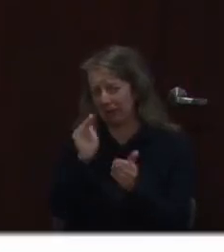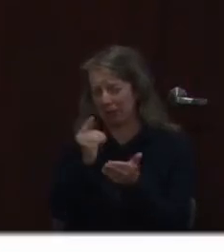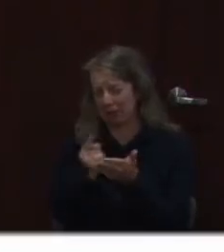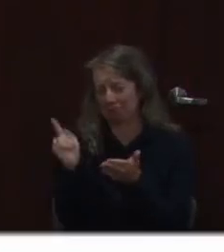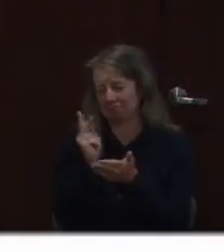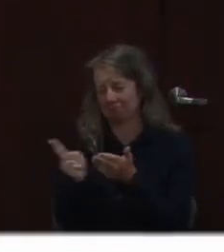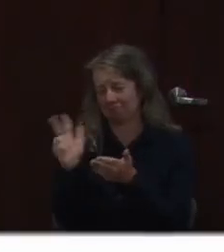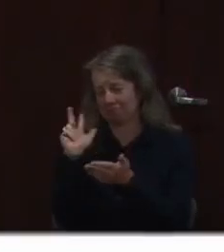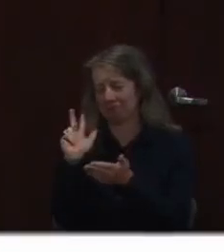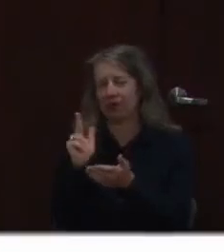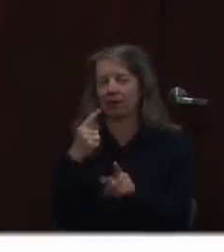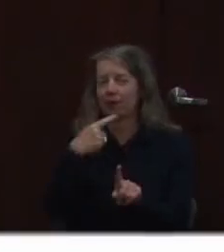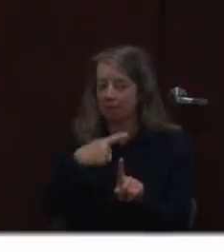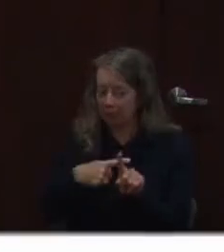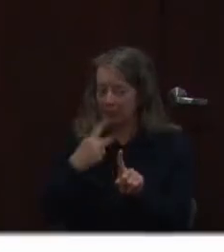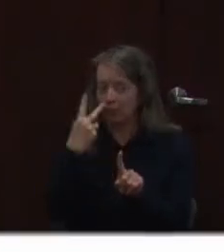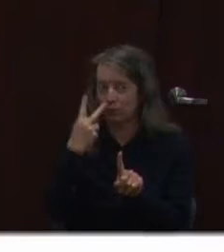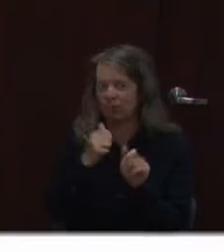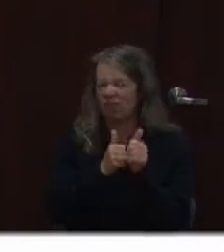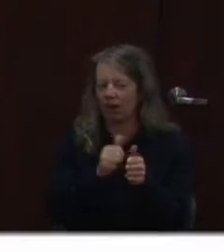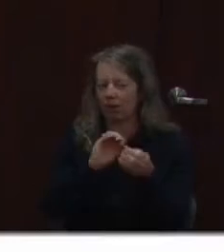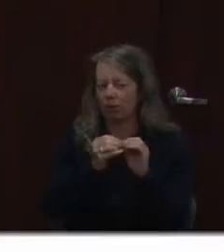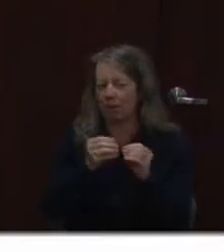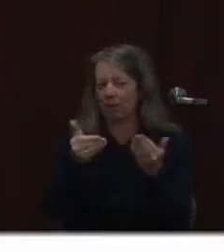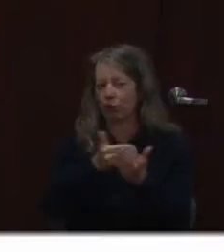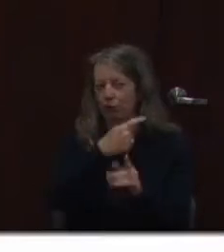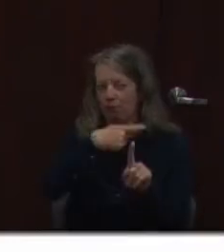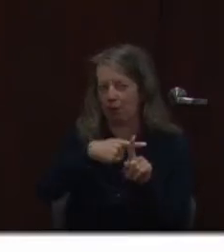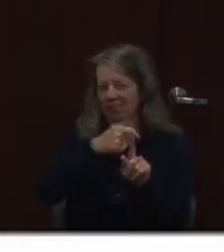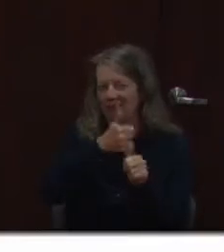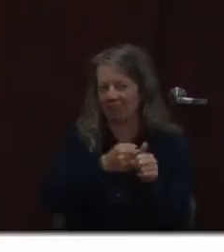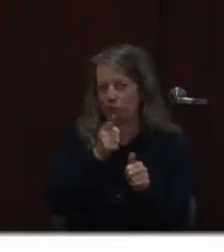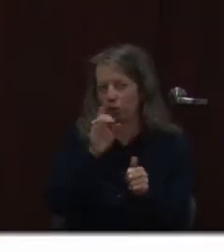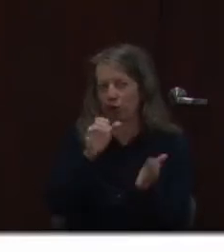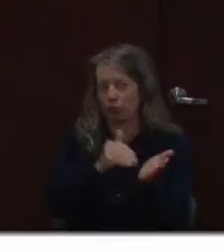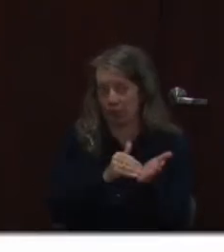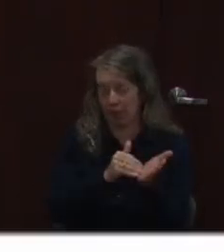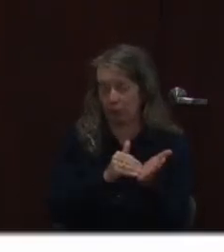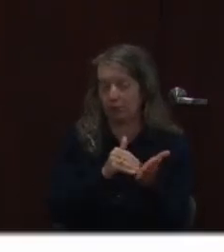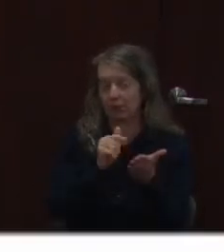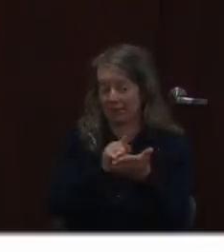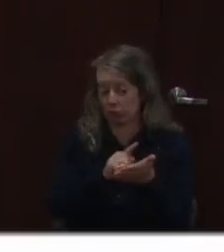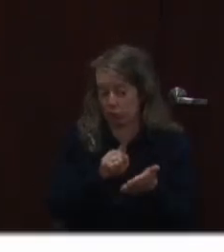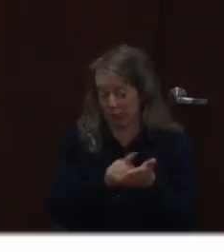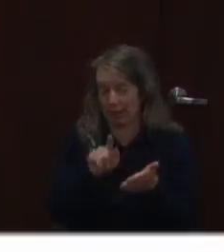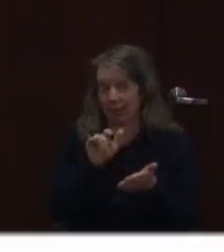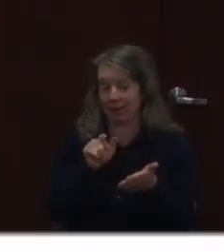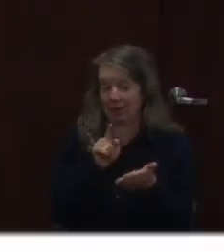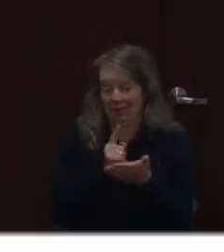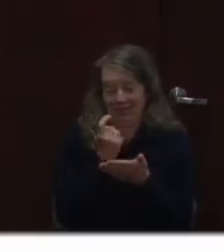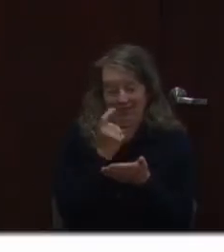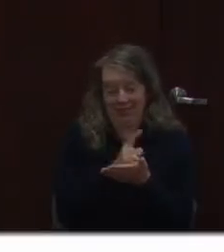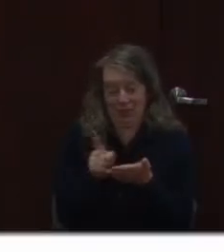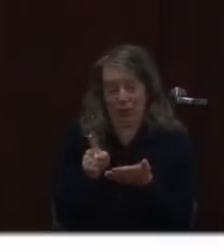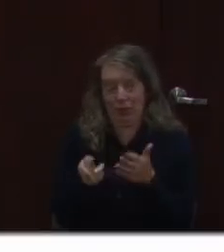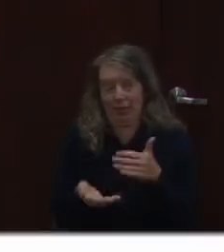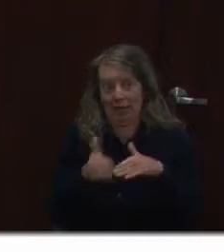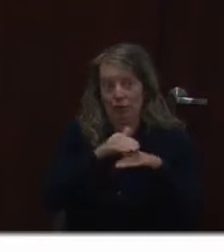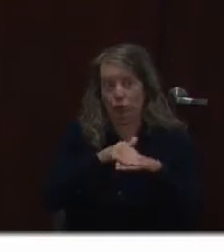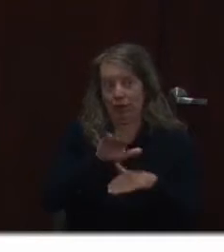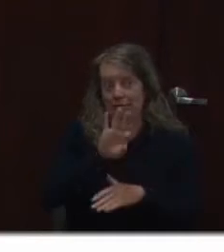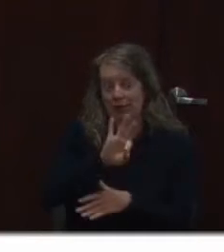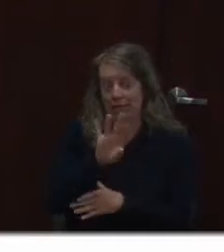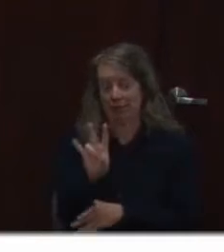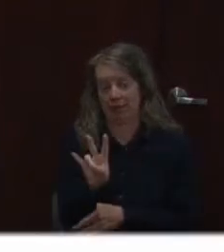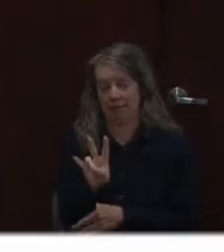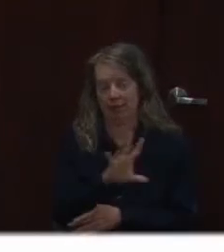indicated by our new cases per 100,000 per week, increasing to 97 this week. And